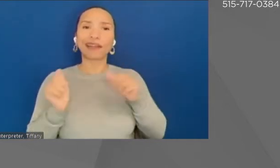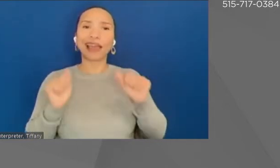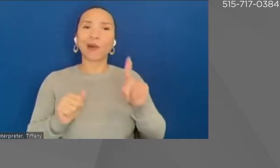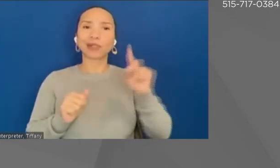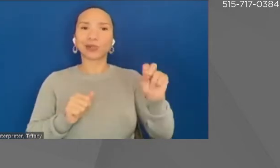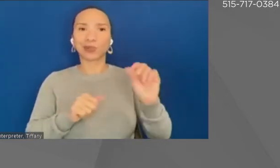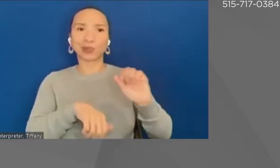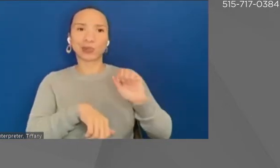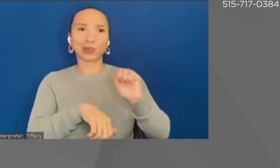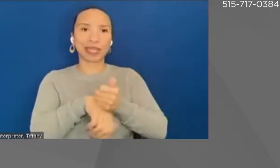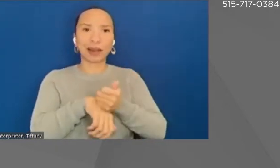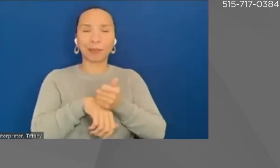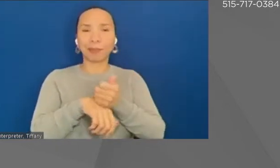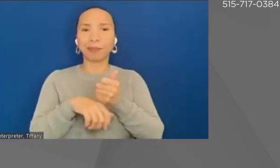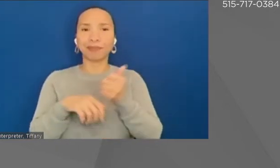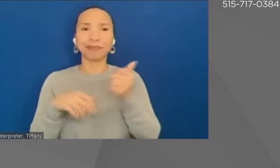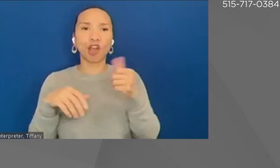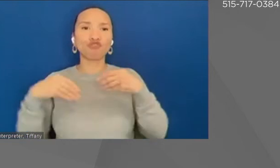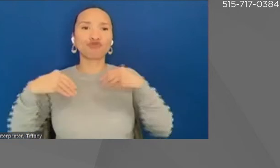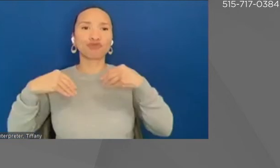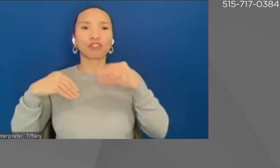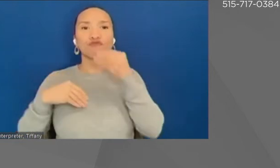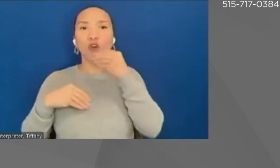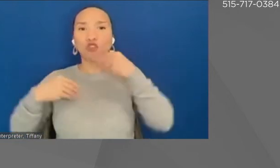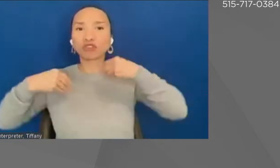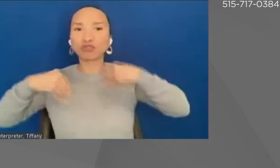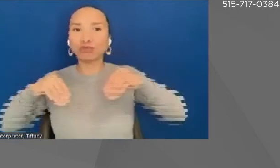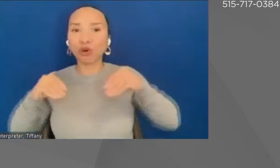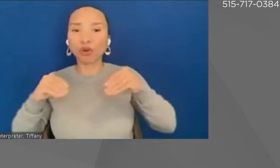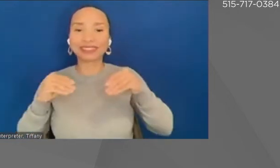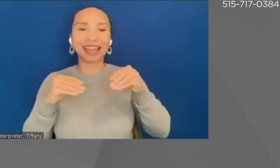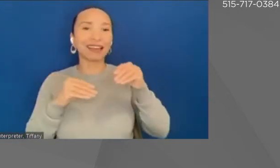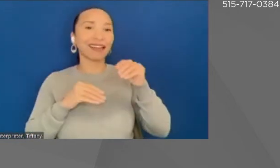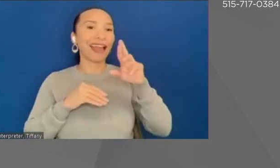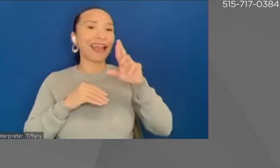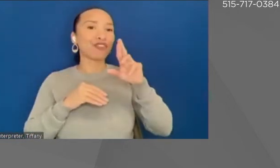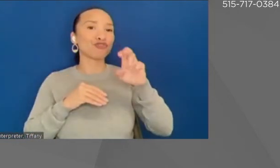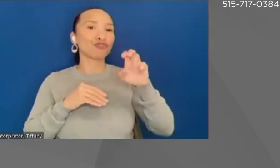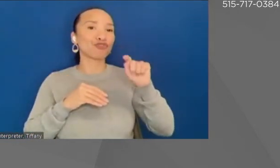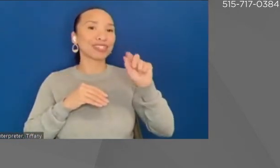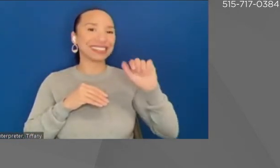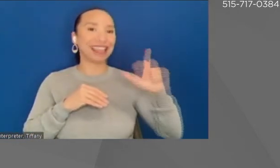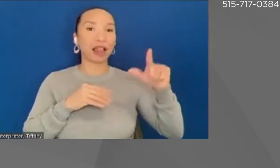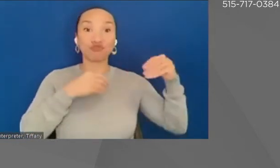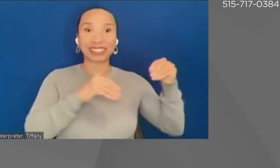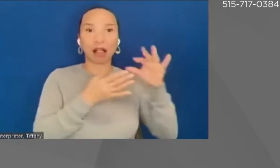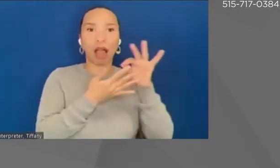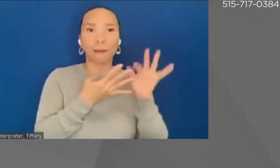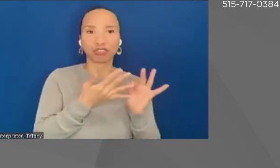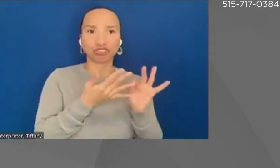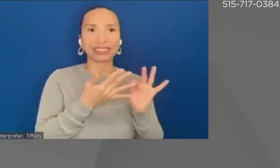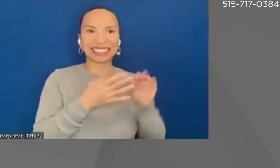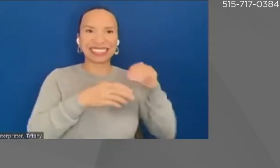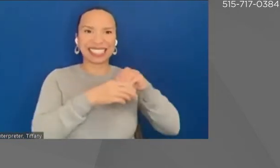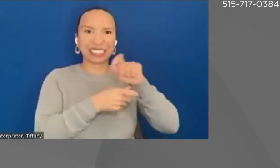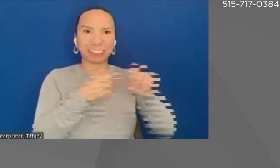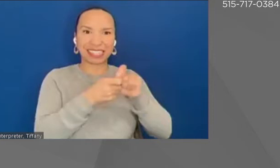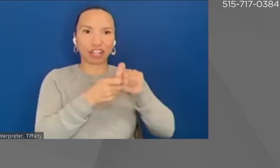retail options in the zip codes where they are needed? And Dr. Harnack, why don't we start with you? I know you do a lot of work with